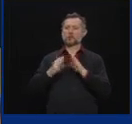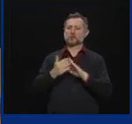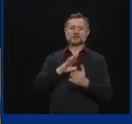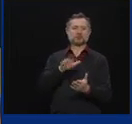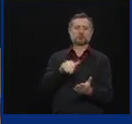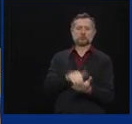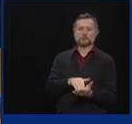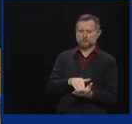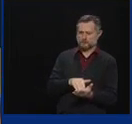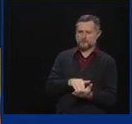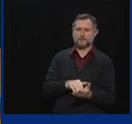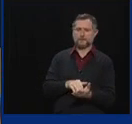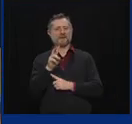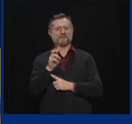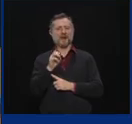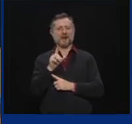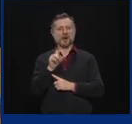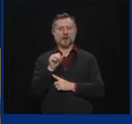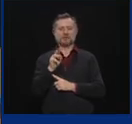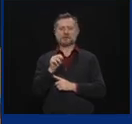but I am concerned.